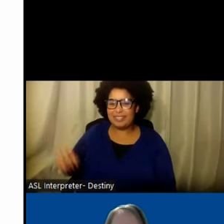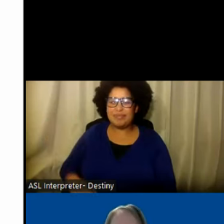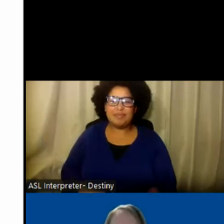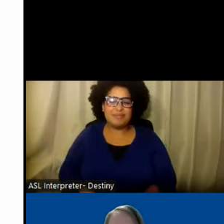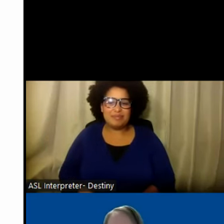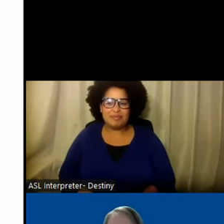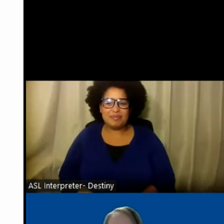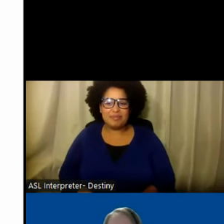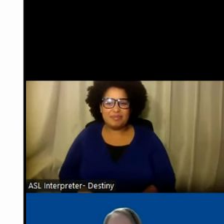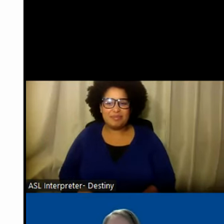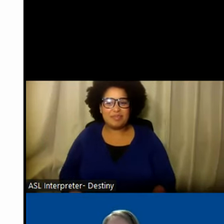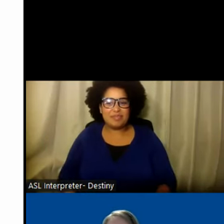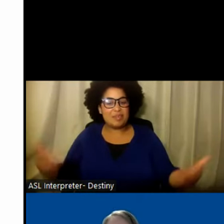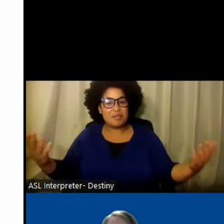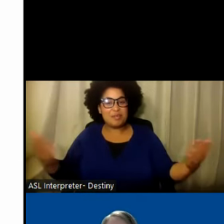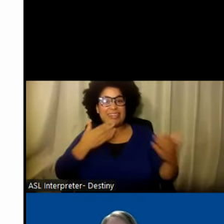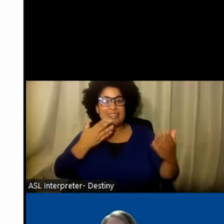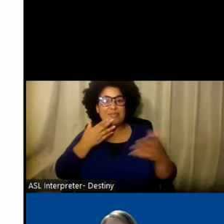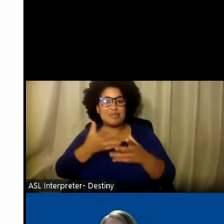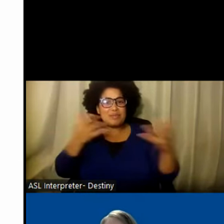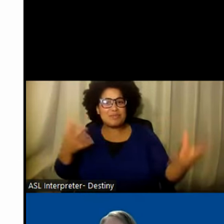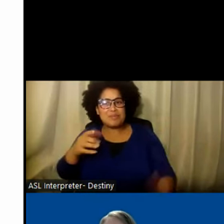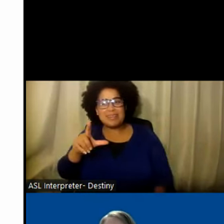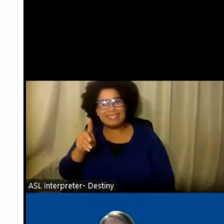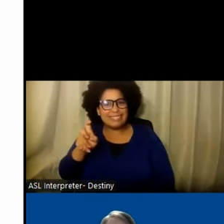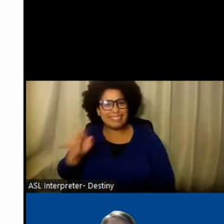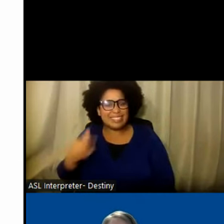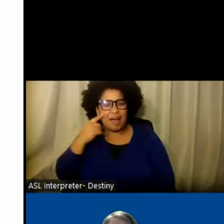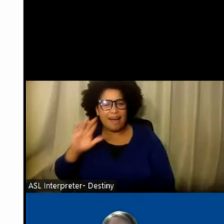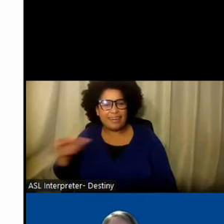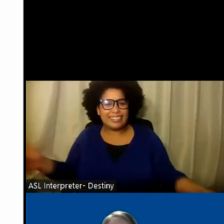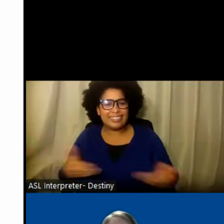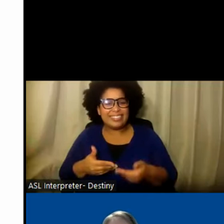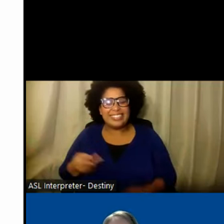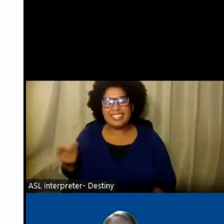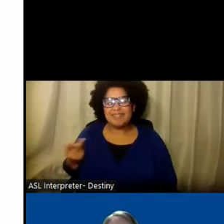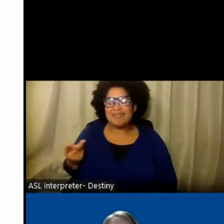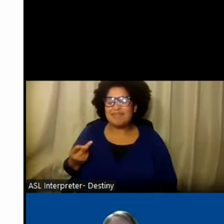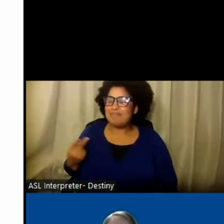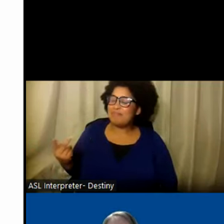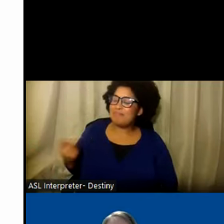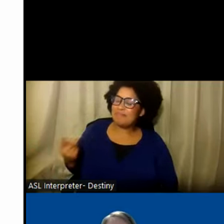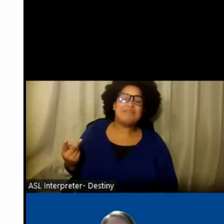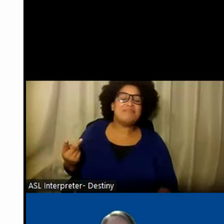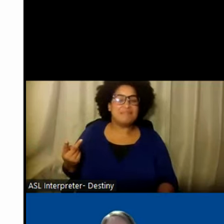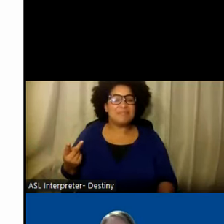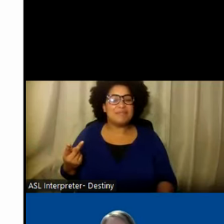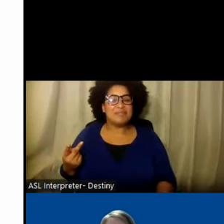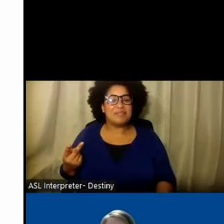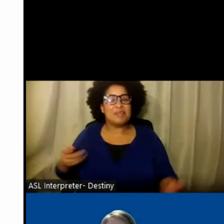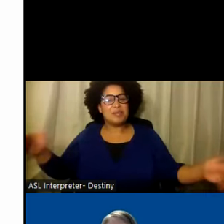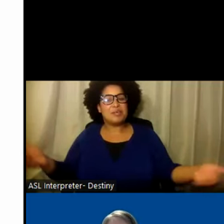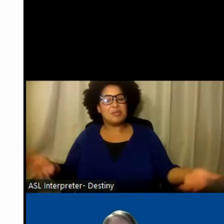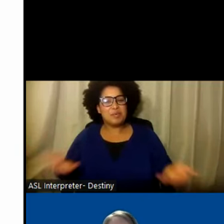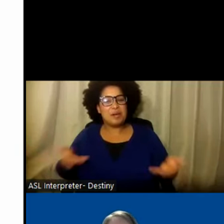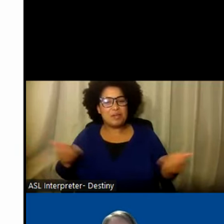All right, well, thank you so much, Lendy, for that introduction. And on behalf of Barry and myself, I'd like to welcome